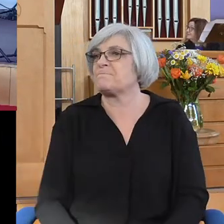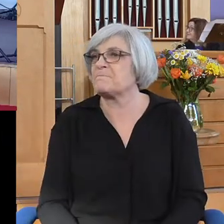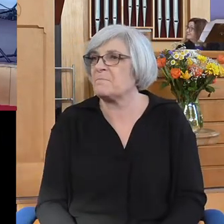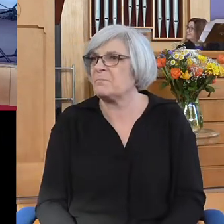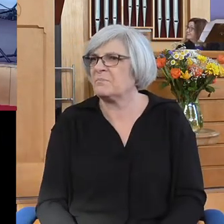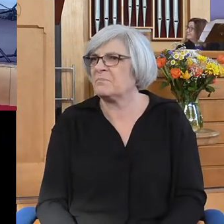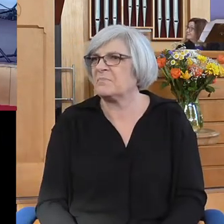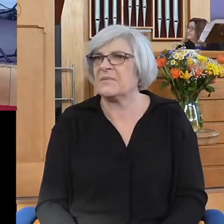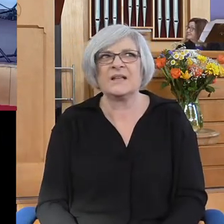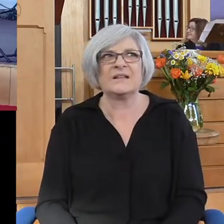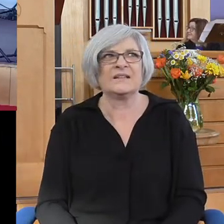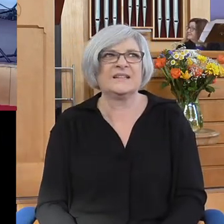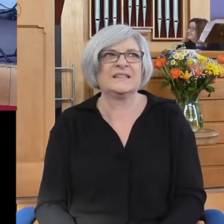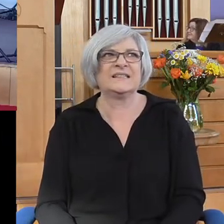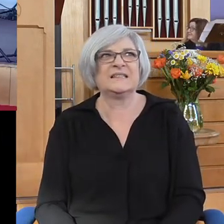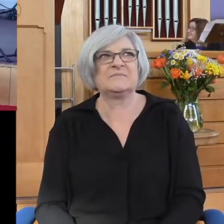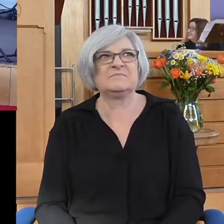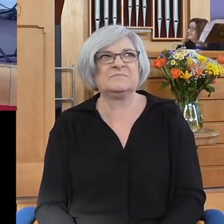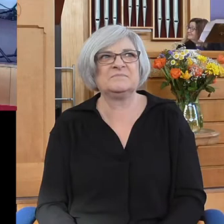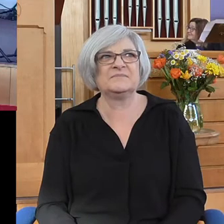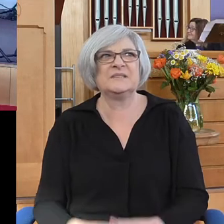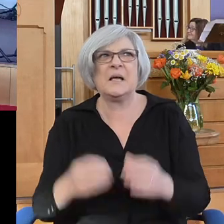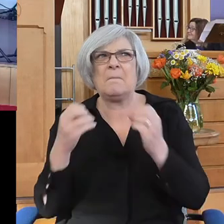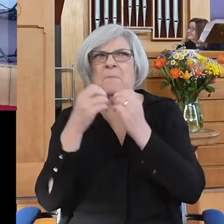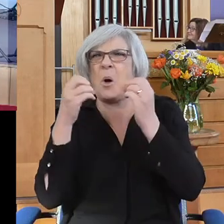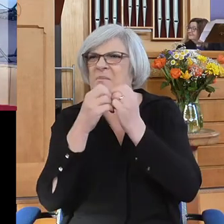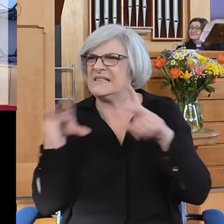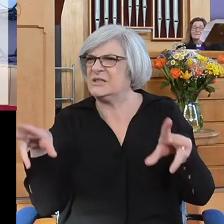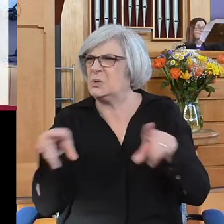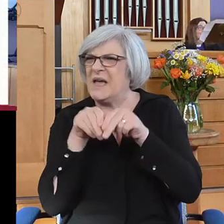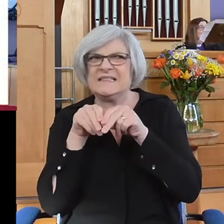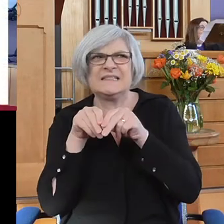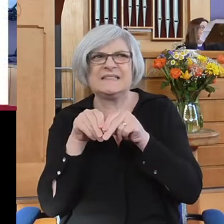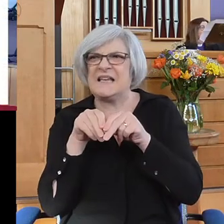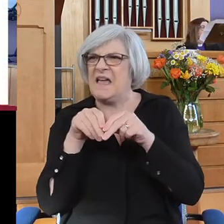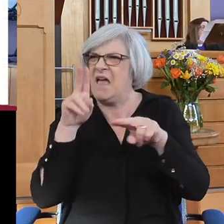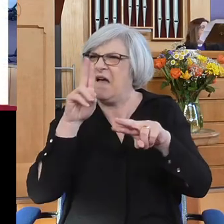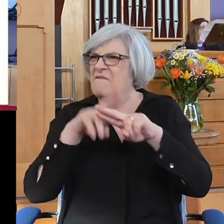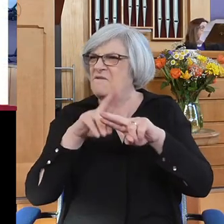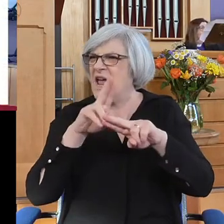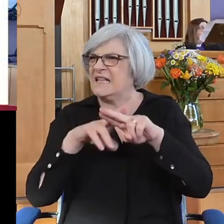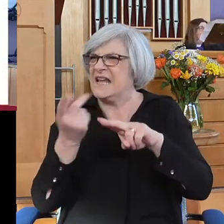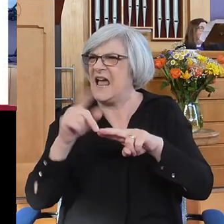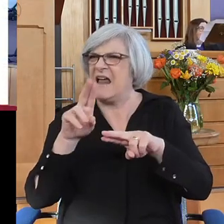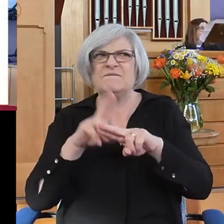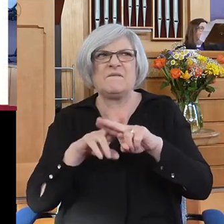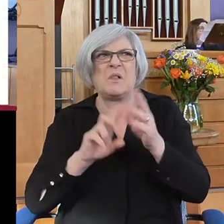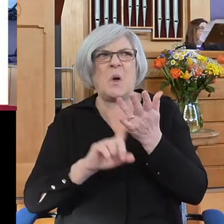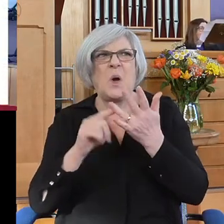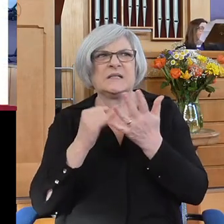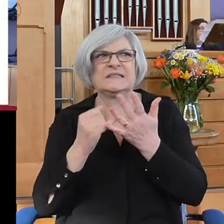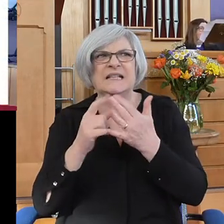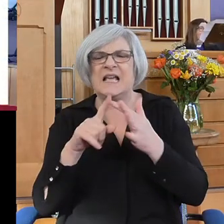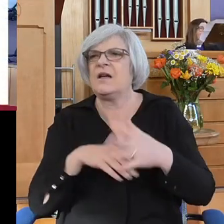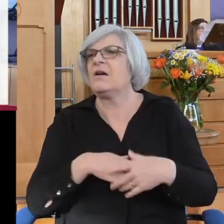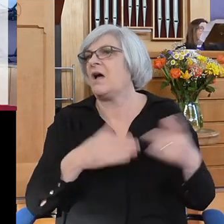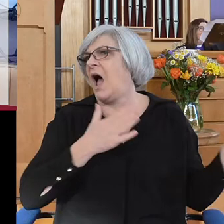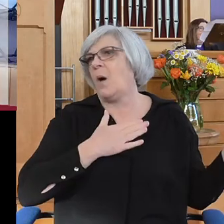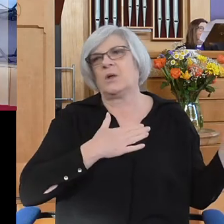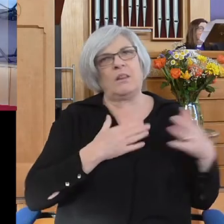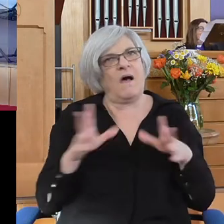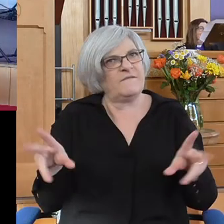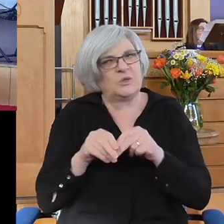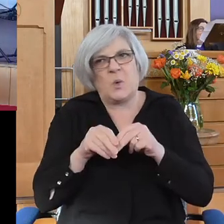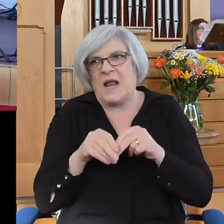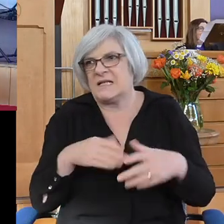The Bobbsey twins. Freddie and Flossie. I really would love to have had a twin. Alan's not too sure about